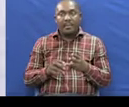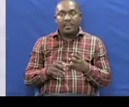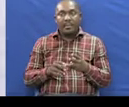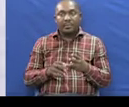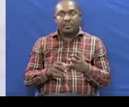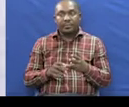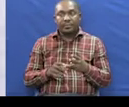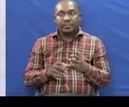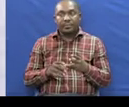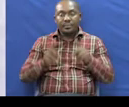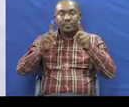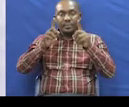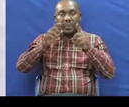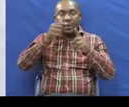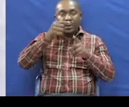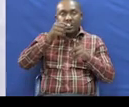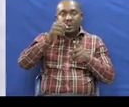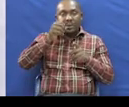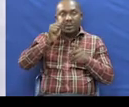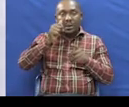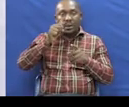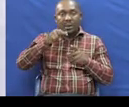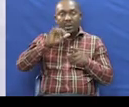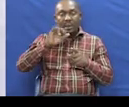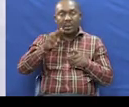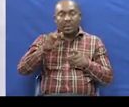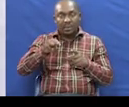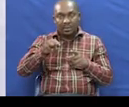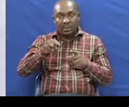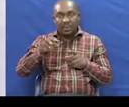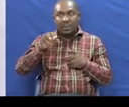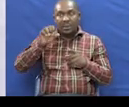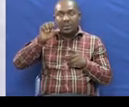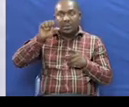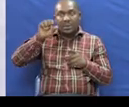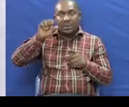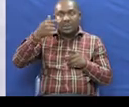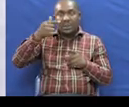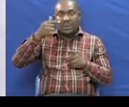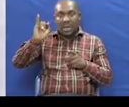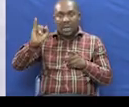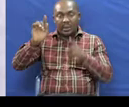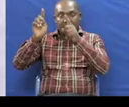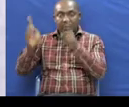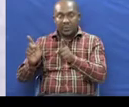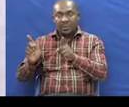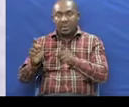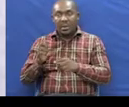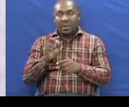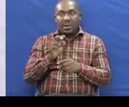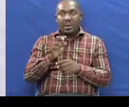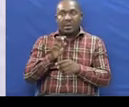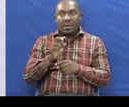Titanium has the symbol of Ti. Vanadium, V. From